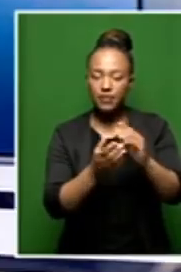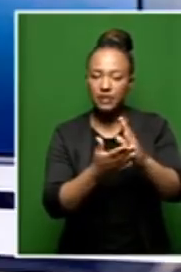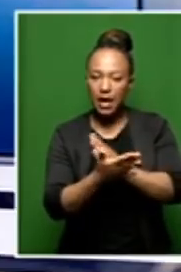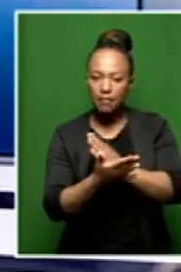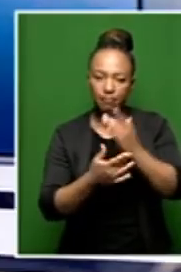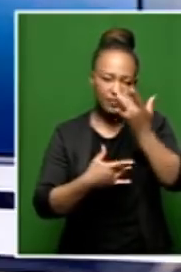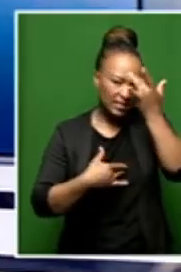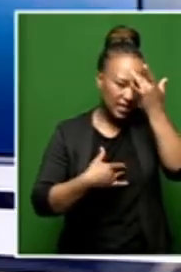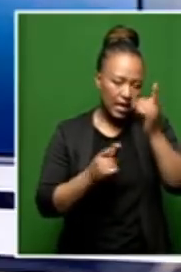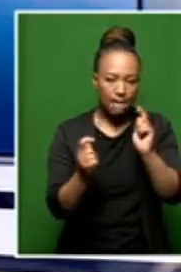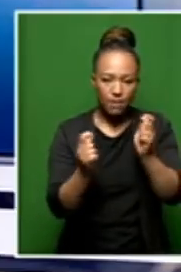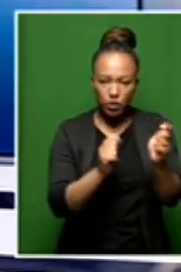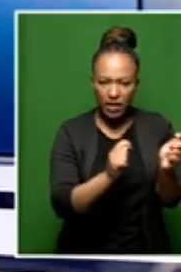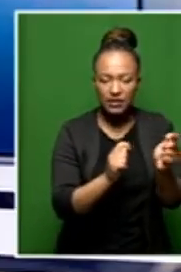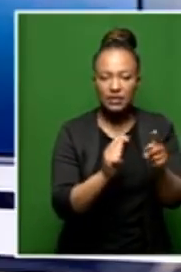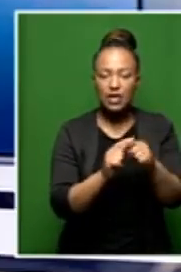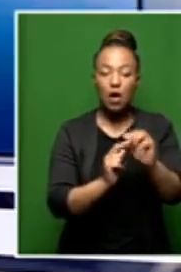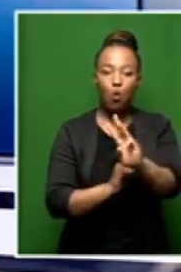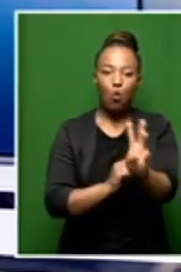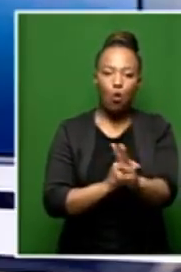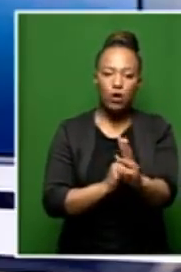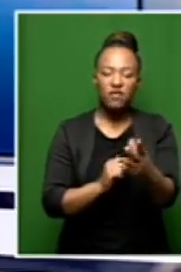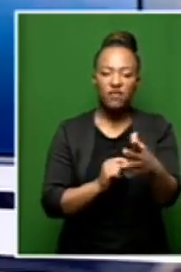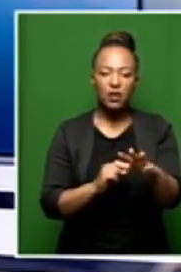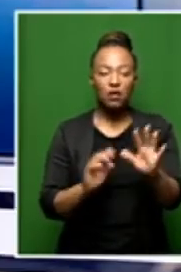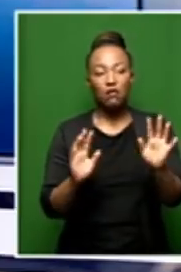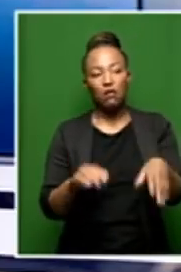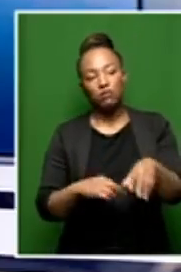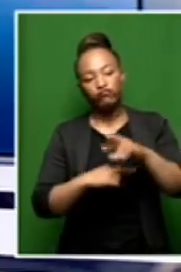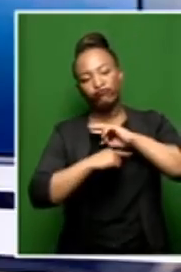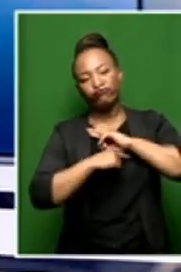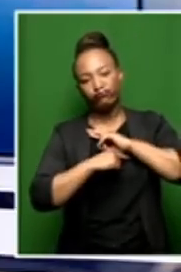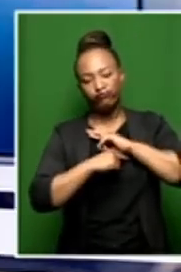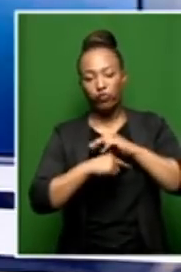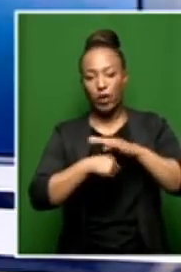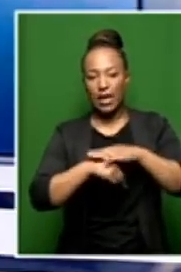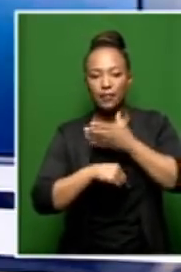symptoms and the mutations, and warning against complacency during this festive season.